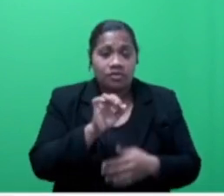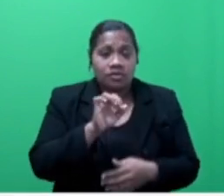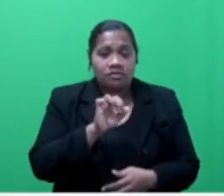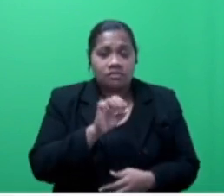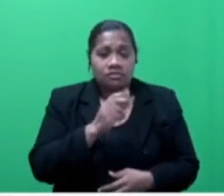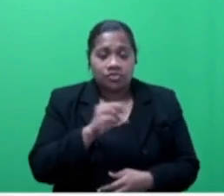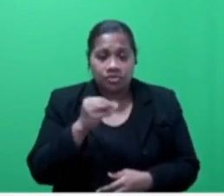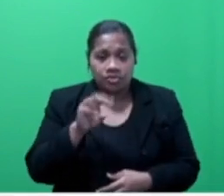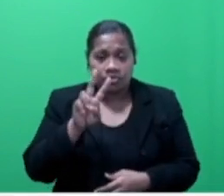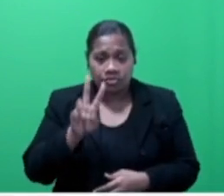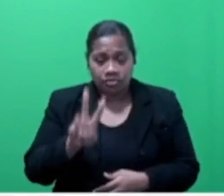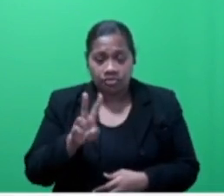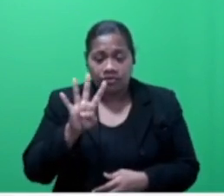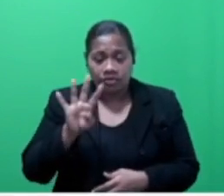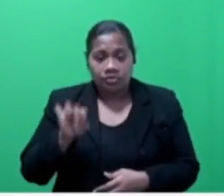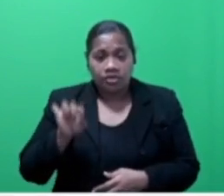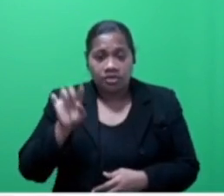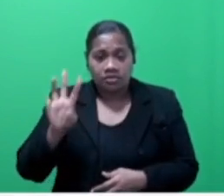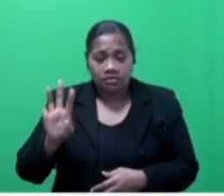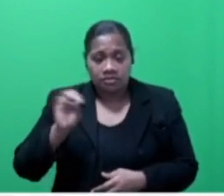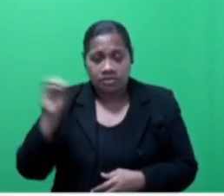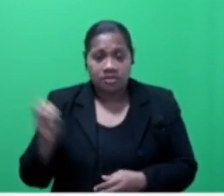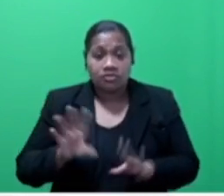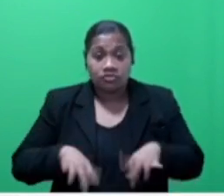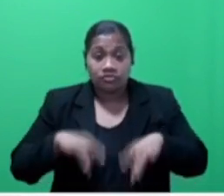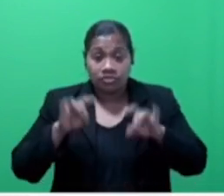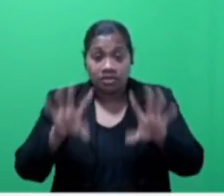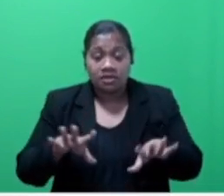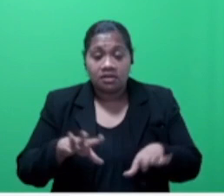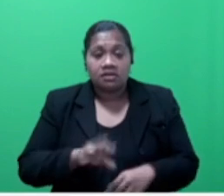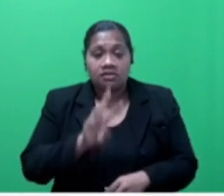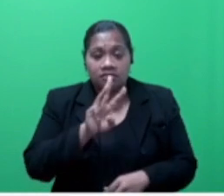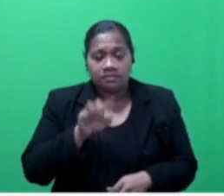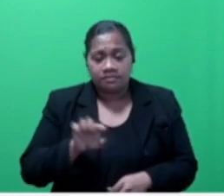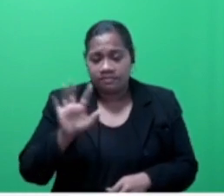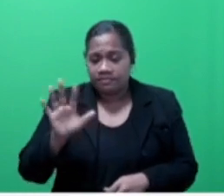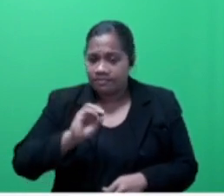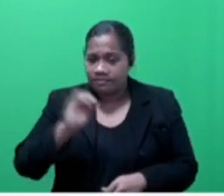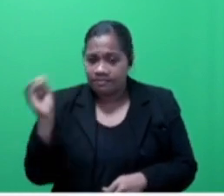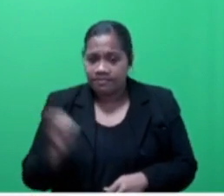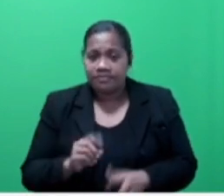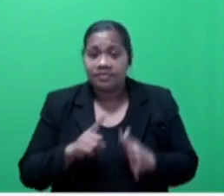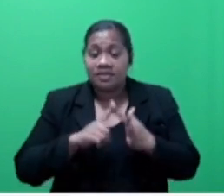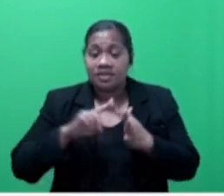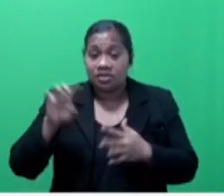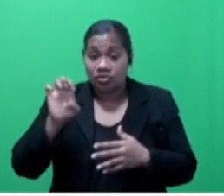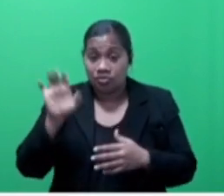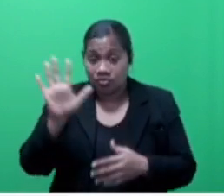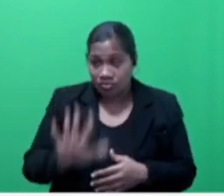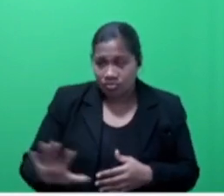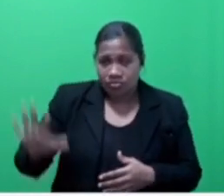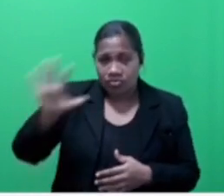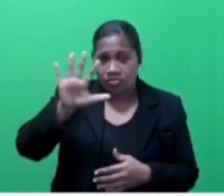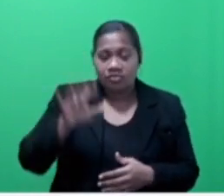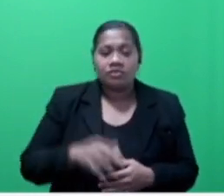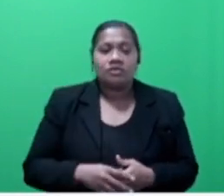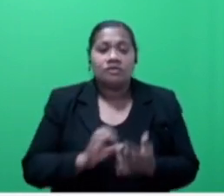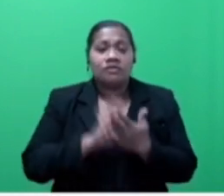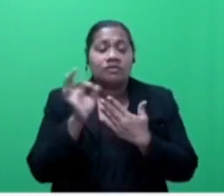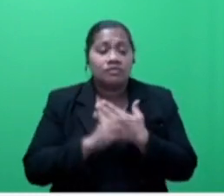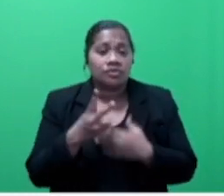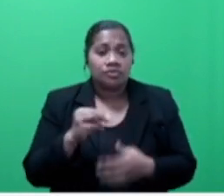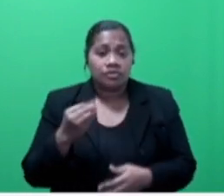4.3%. Australia, December 21, 3.5%. EU area, as of February